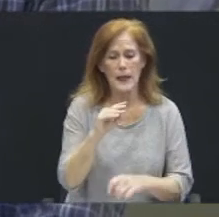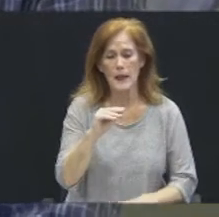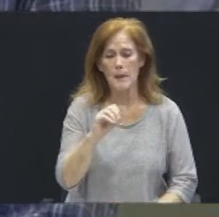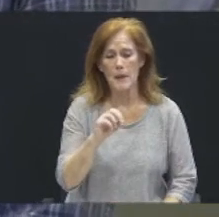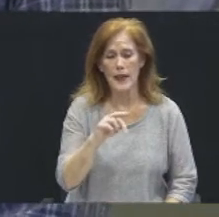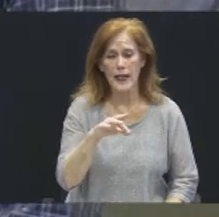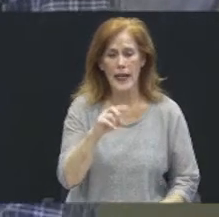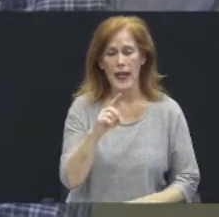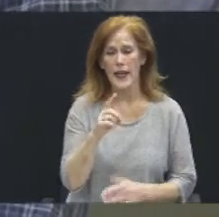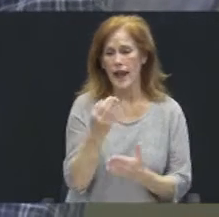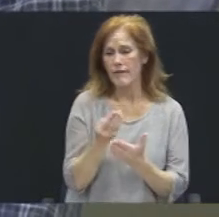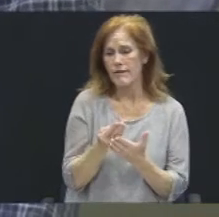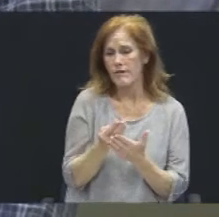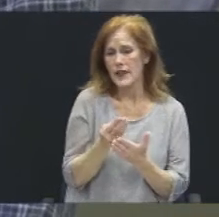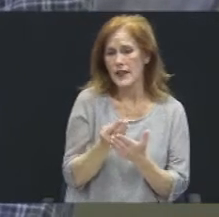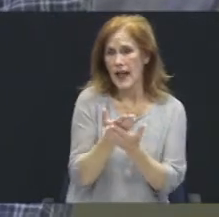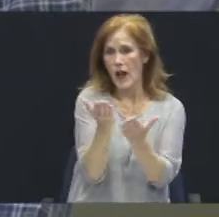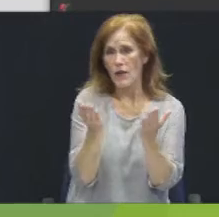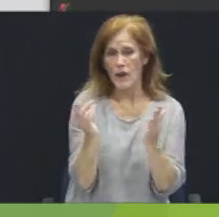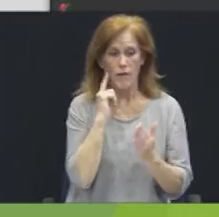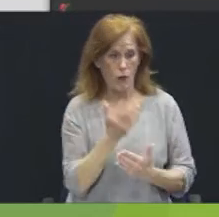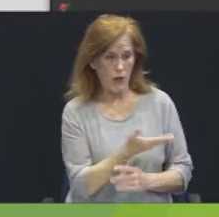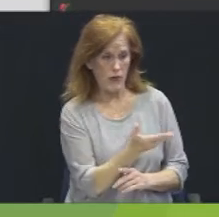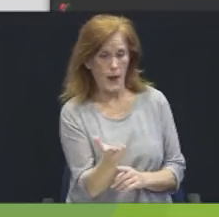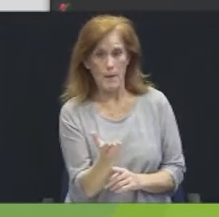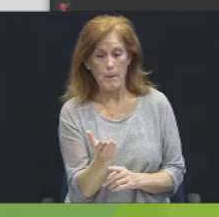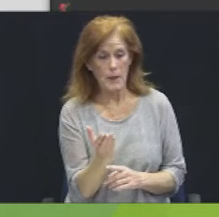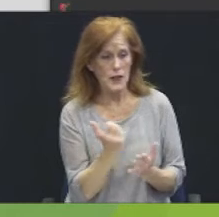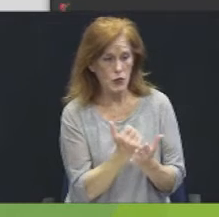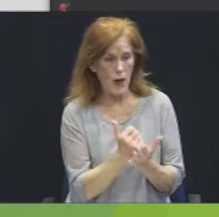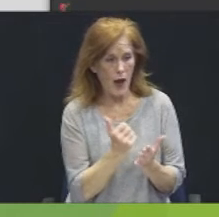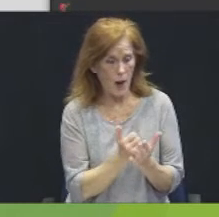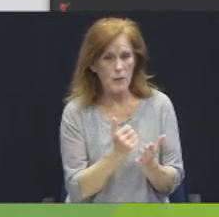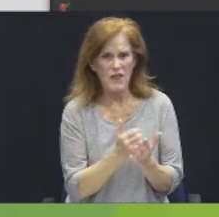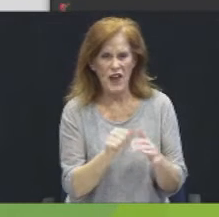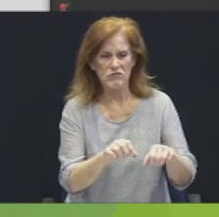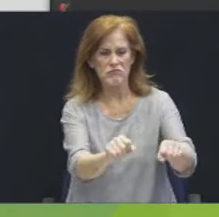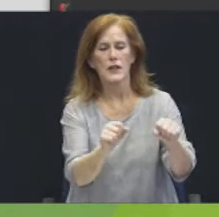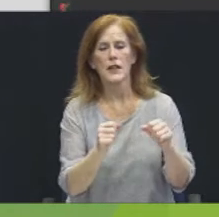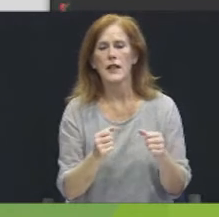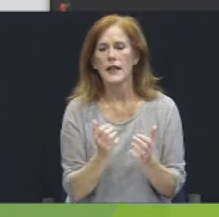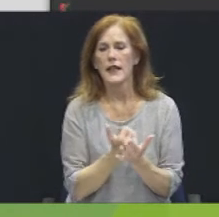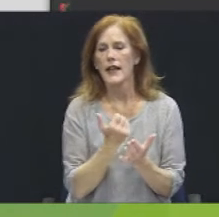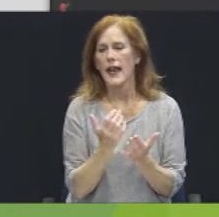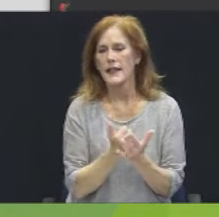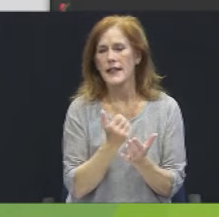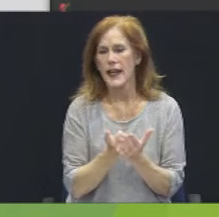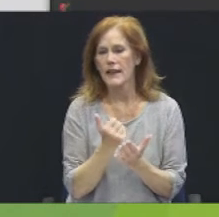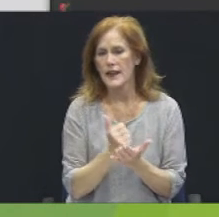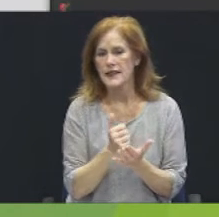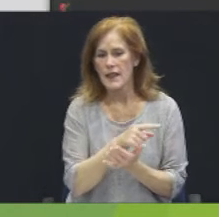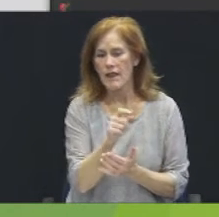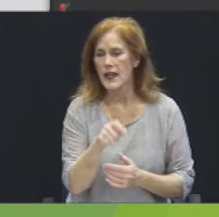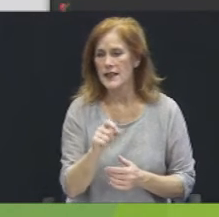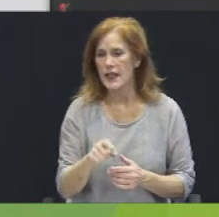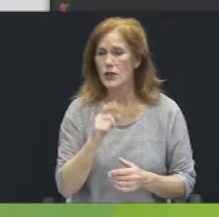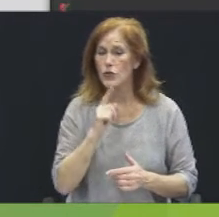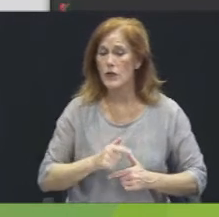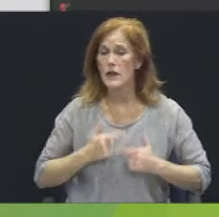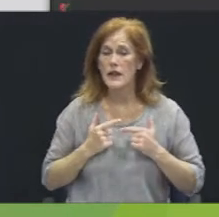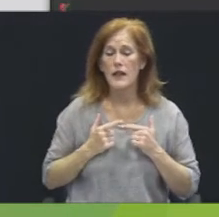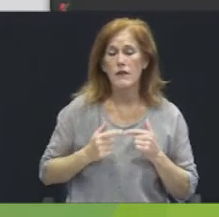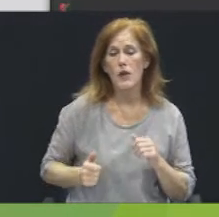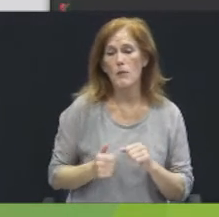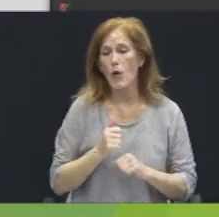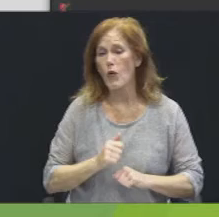are available to them and make sure that they can get the assistance that they need to live the most full